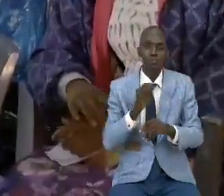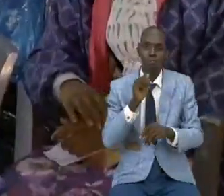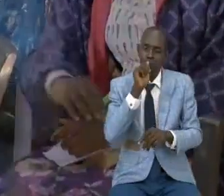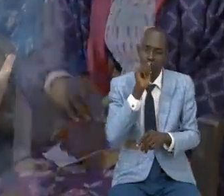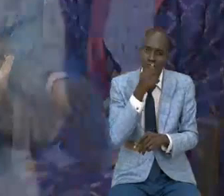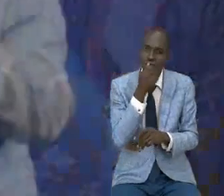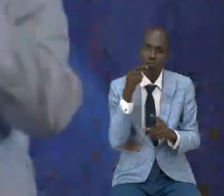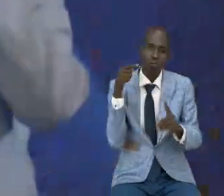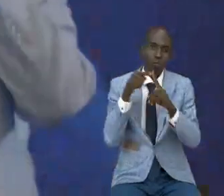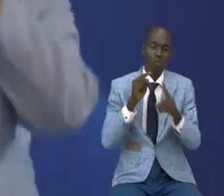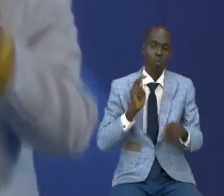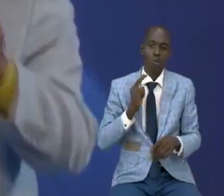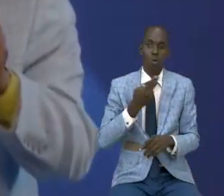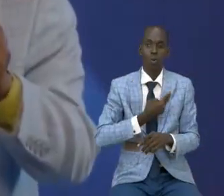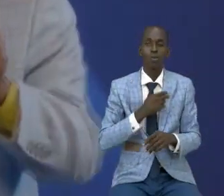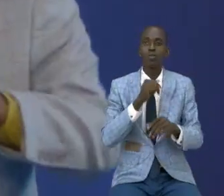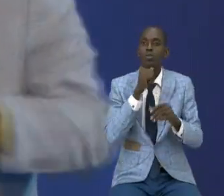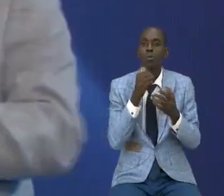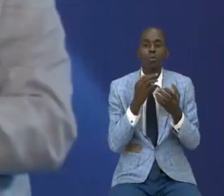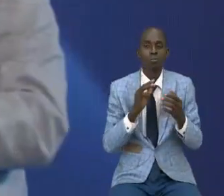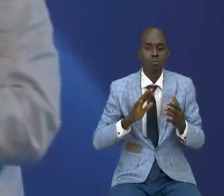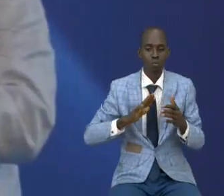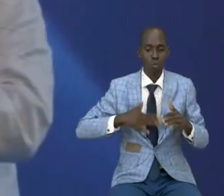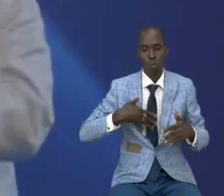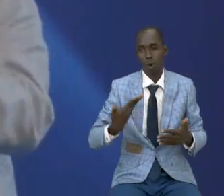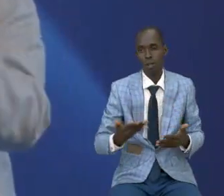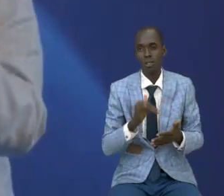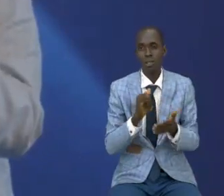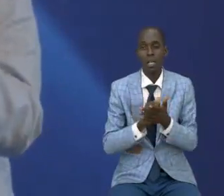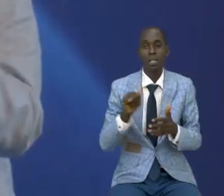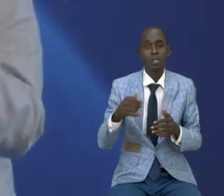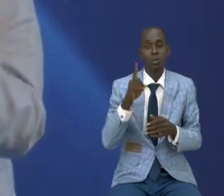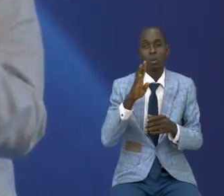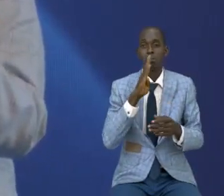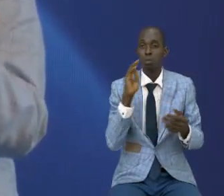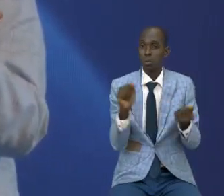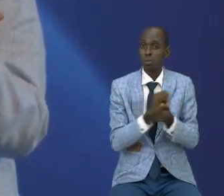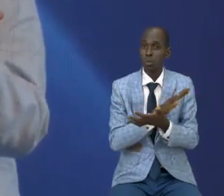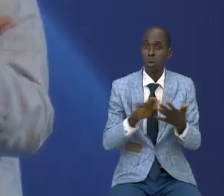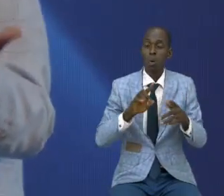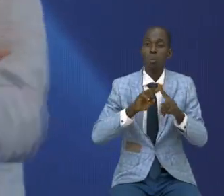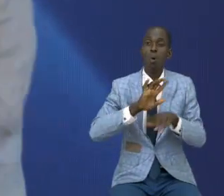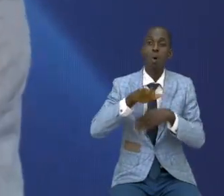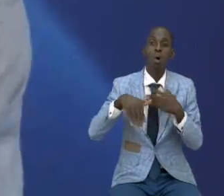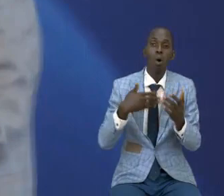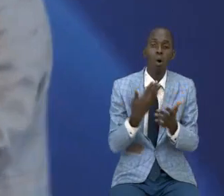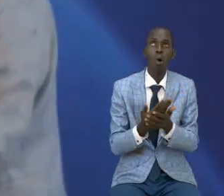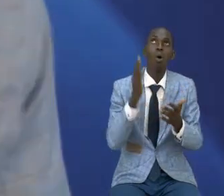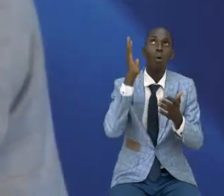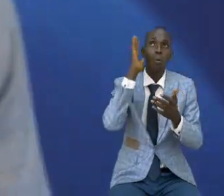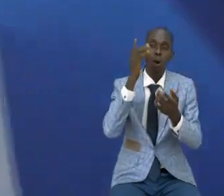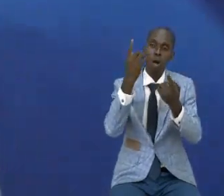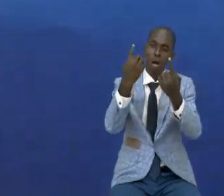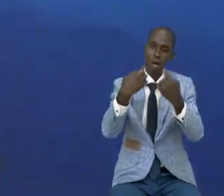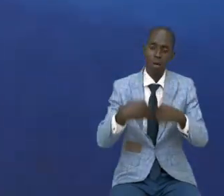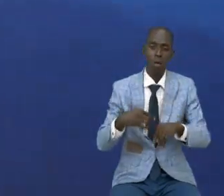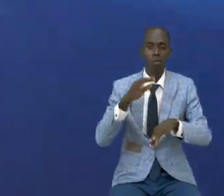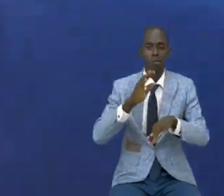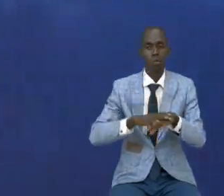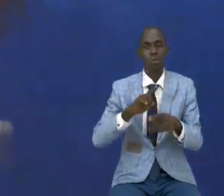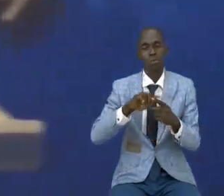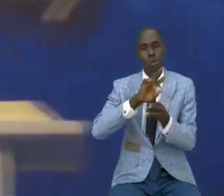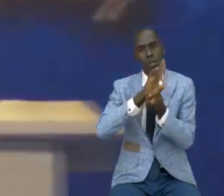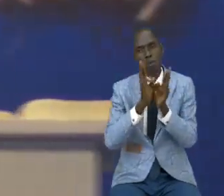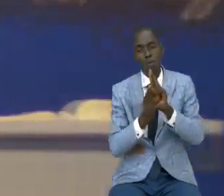Not willing that anyone should perish, but that all should come to